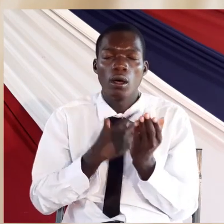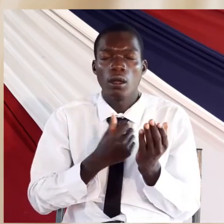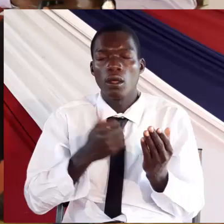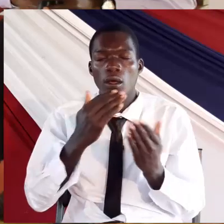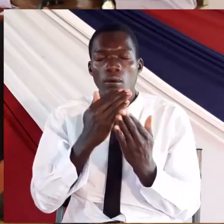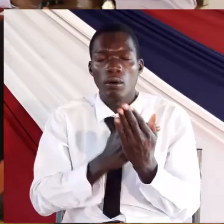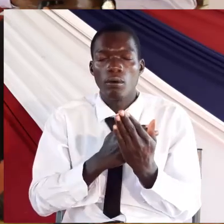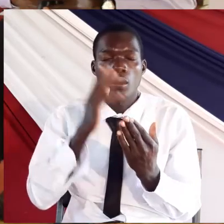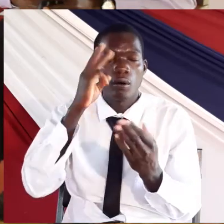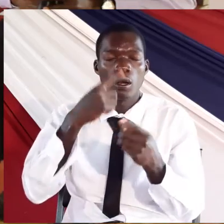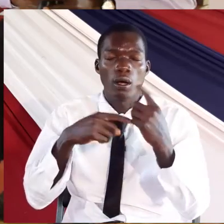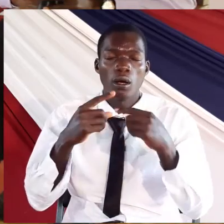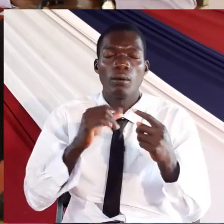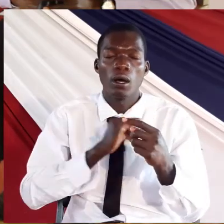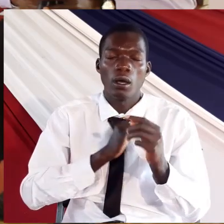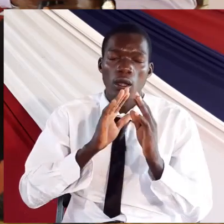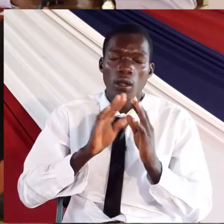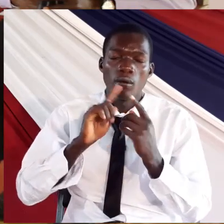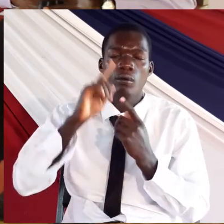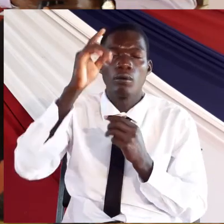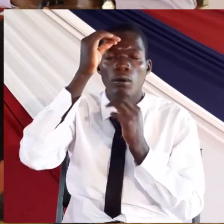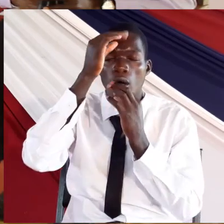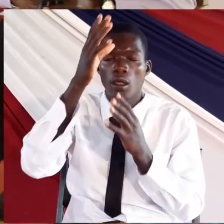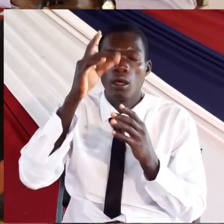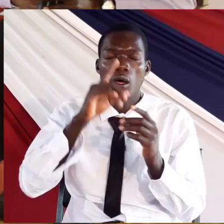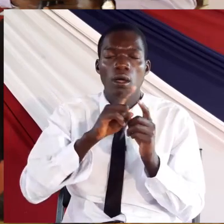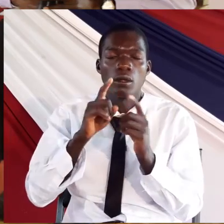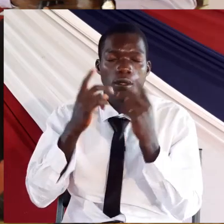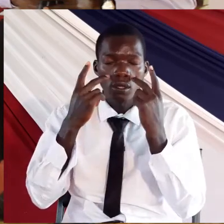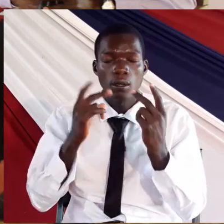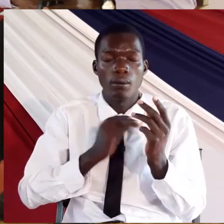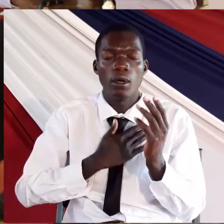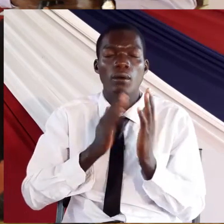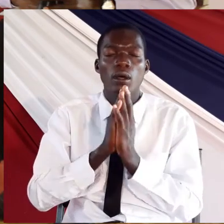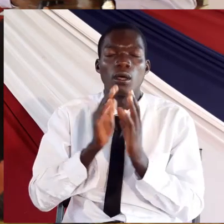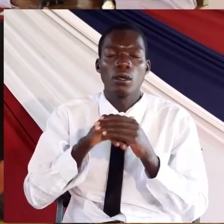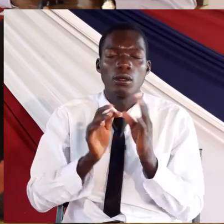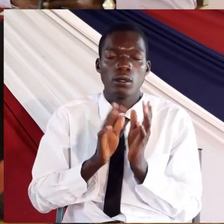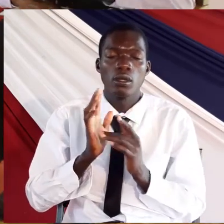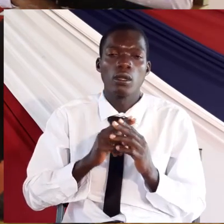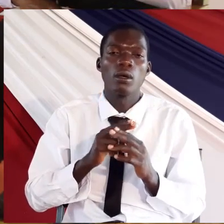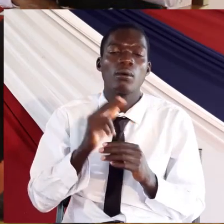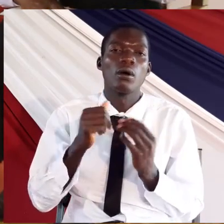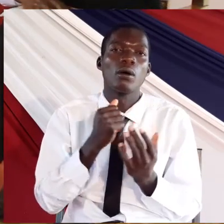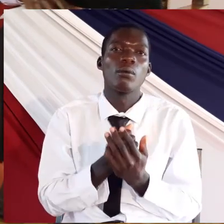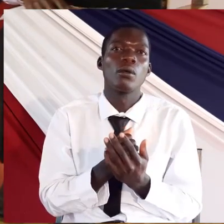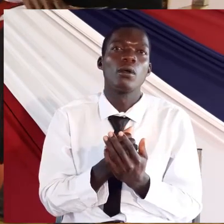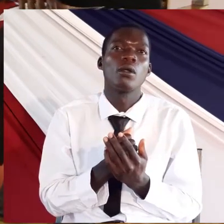programs that will come. Be lifted on high, be seen of men, is my prayer. In Jesus' name, amen.